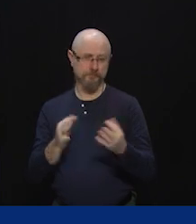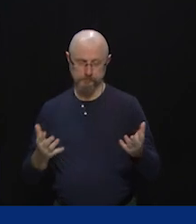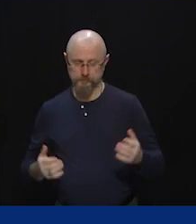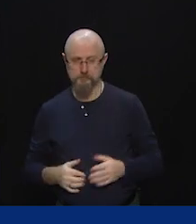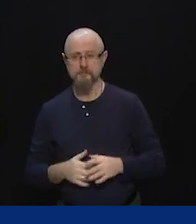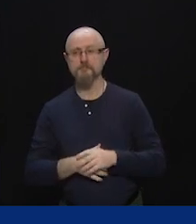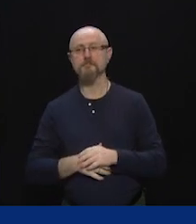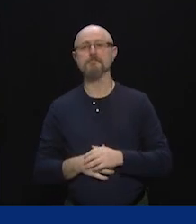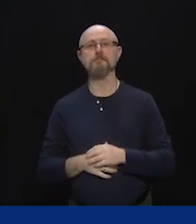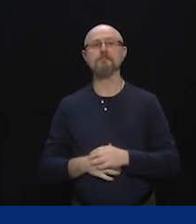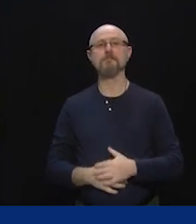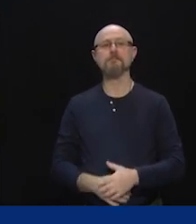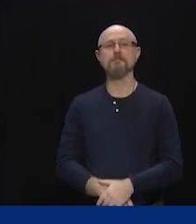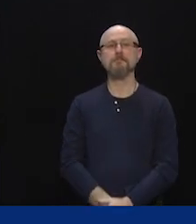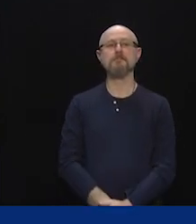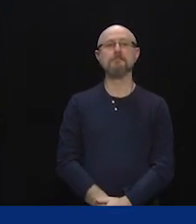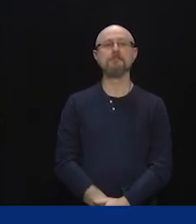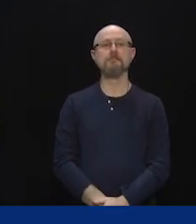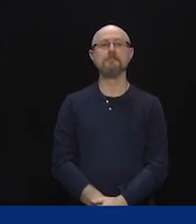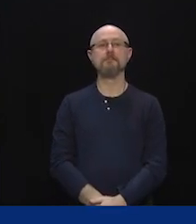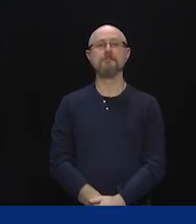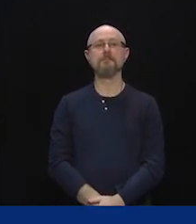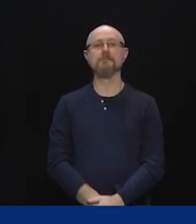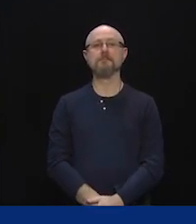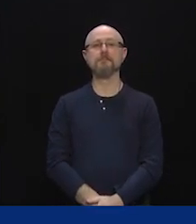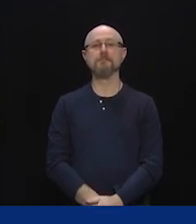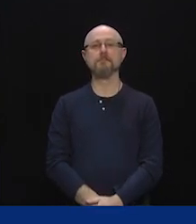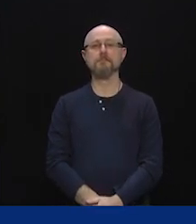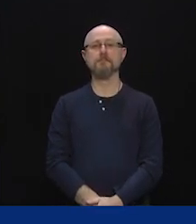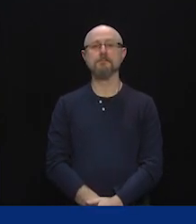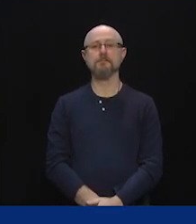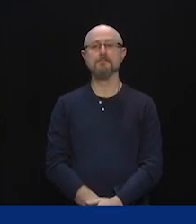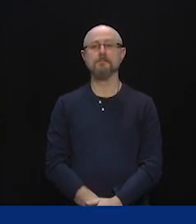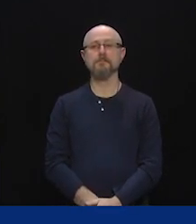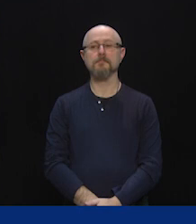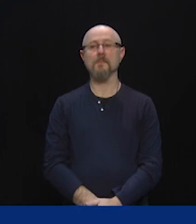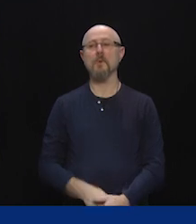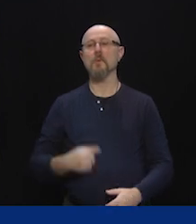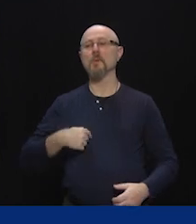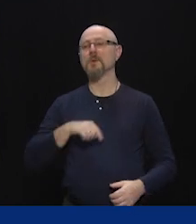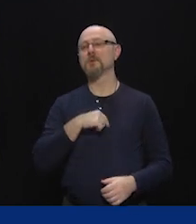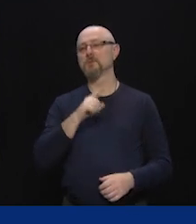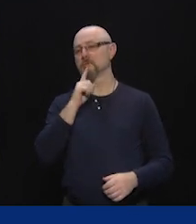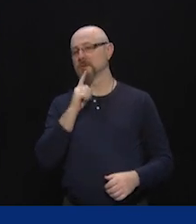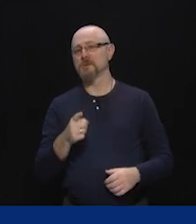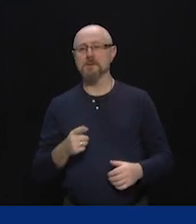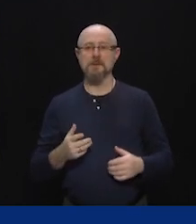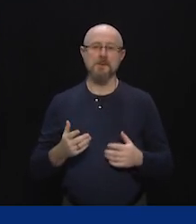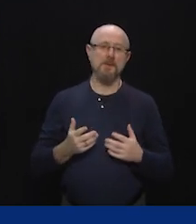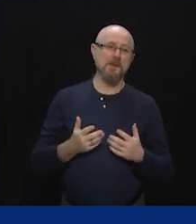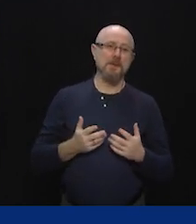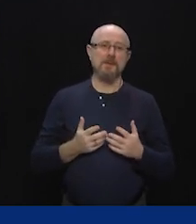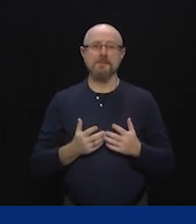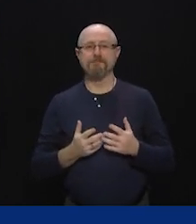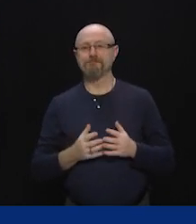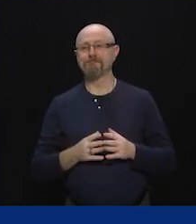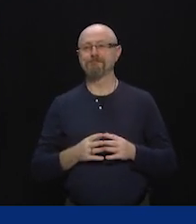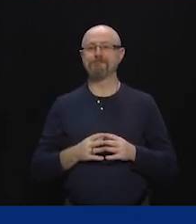but it really is, we really are a long way